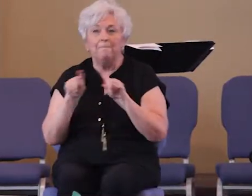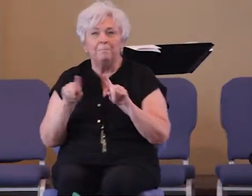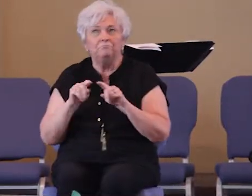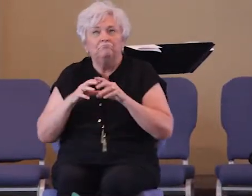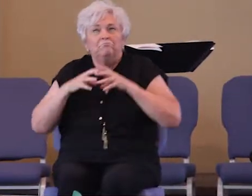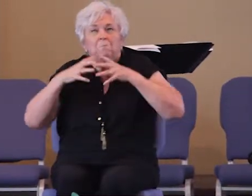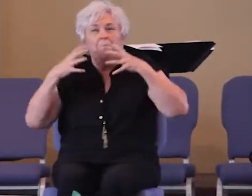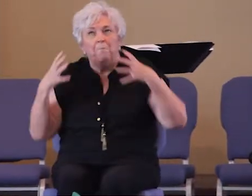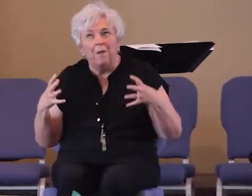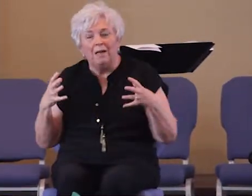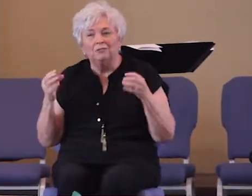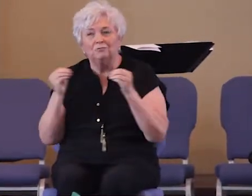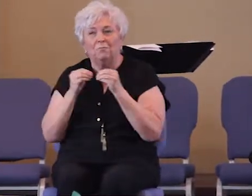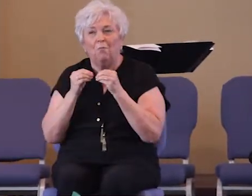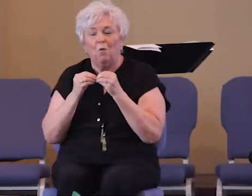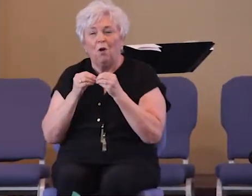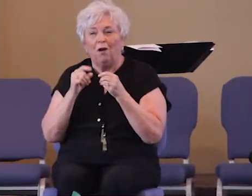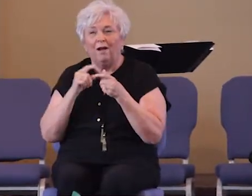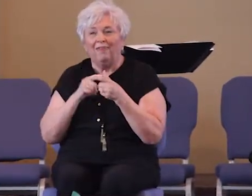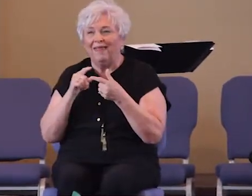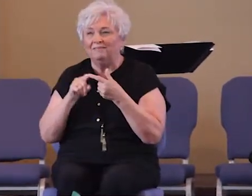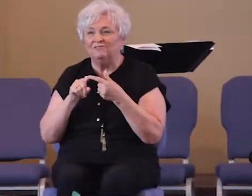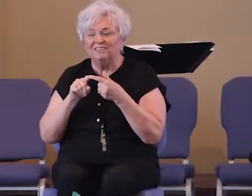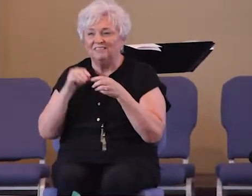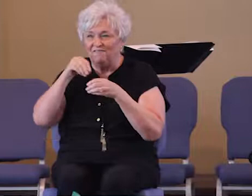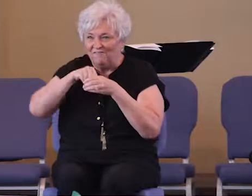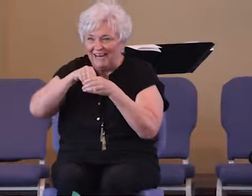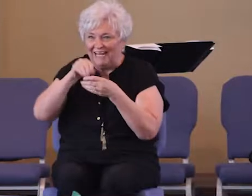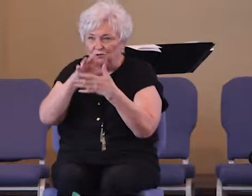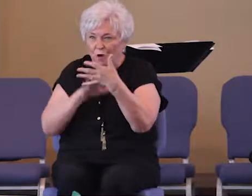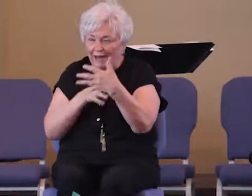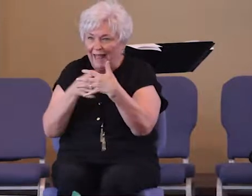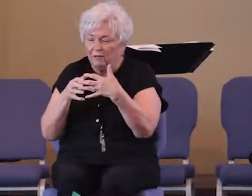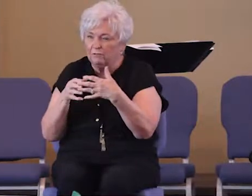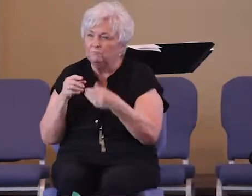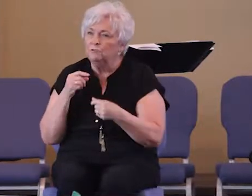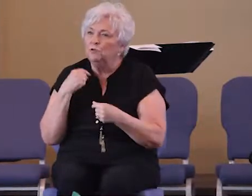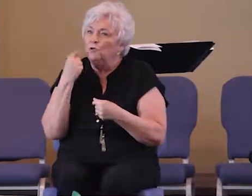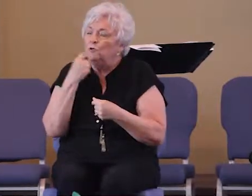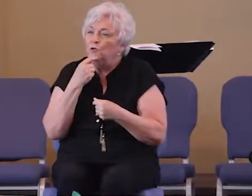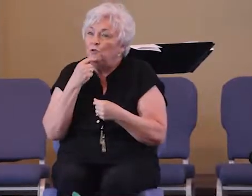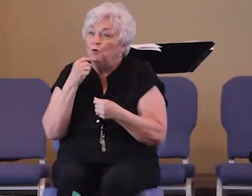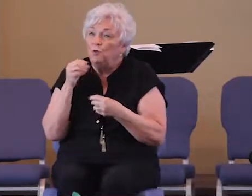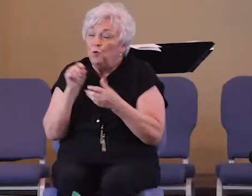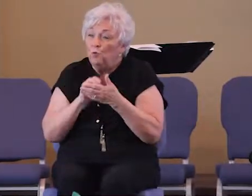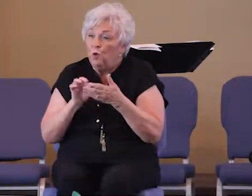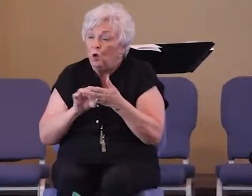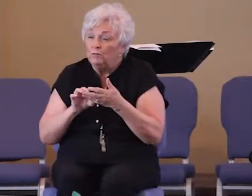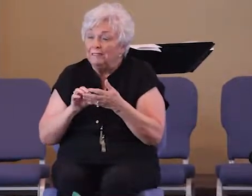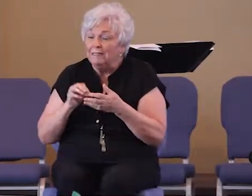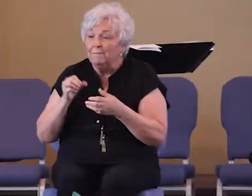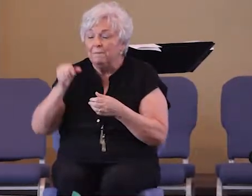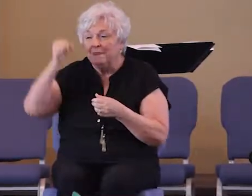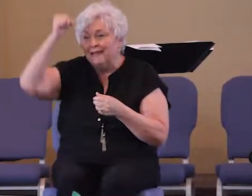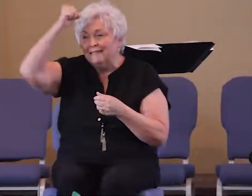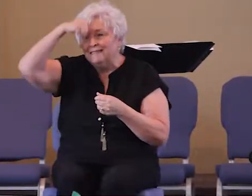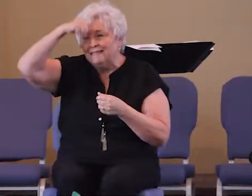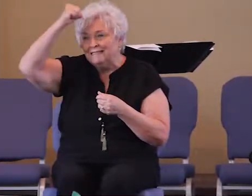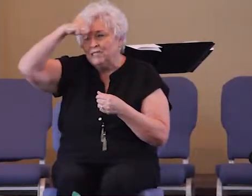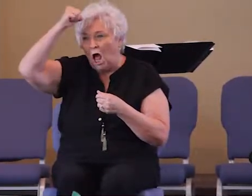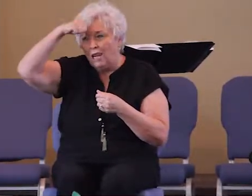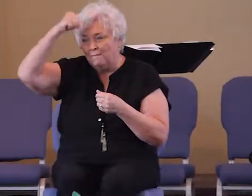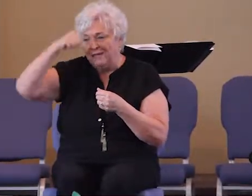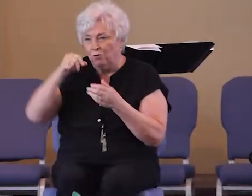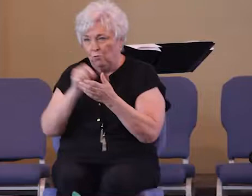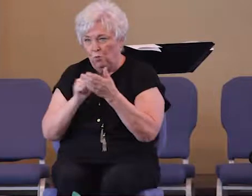than just fitting it into the calendar. Do you know who wrote the book of Proverbs? Solomon. Do you know who Solomon